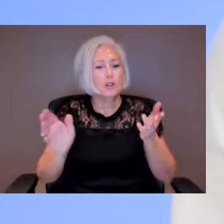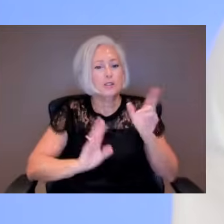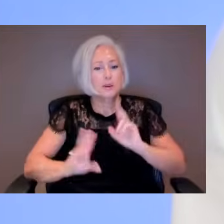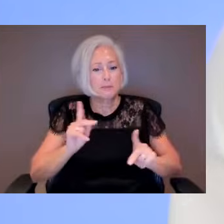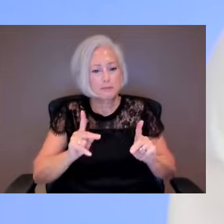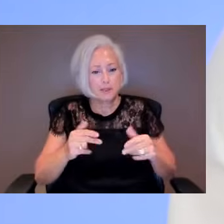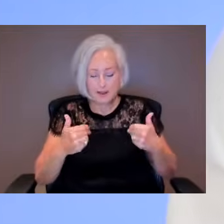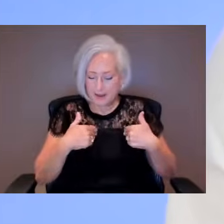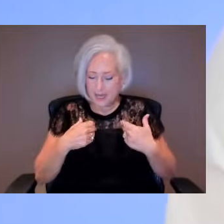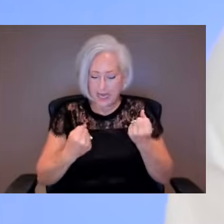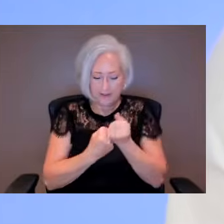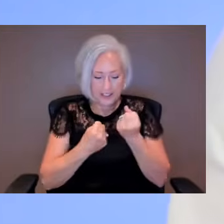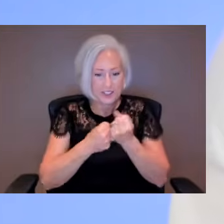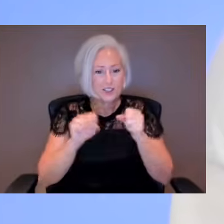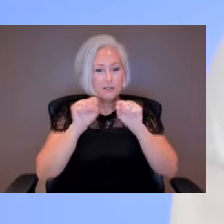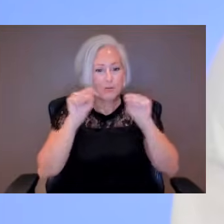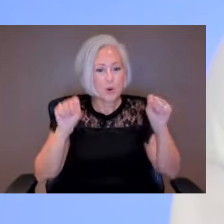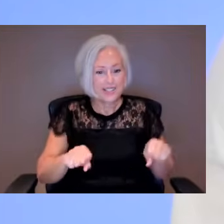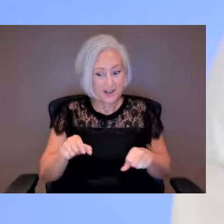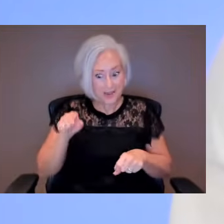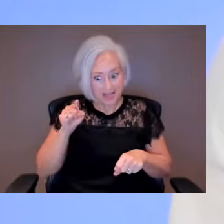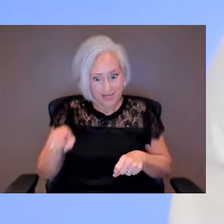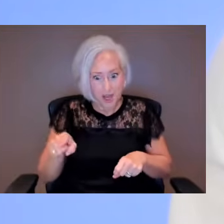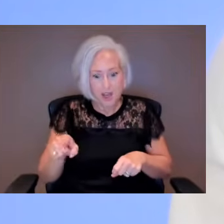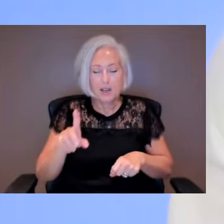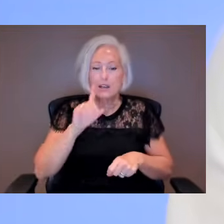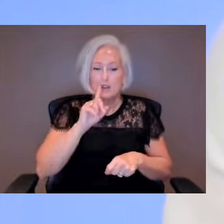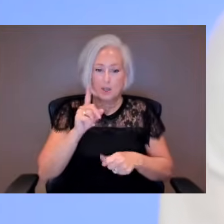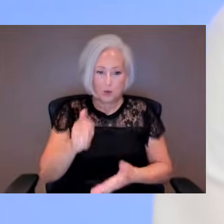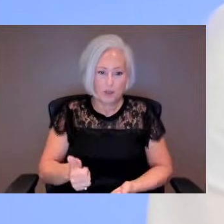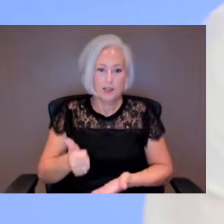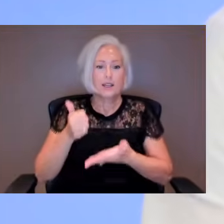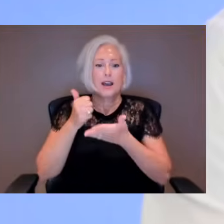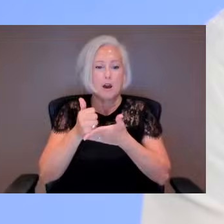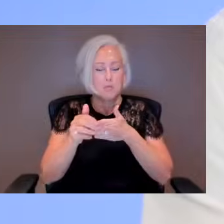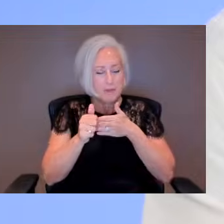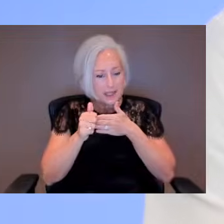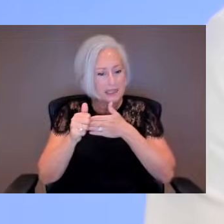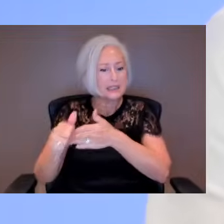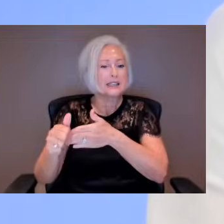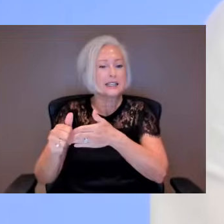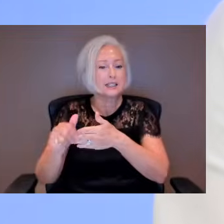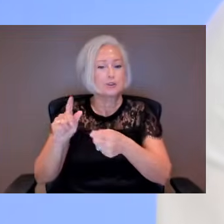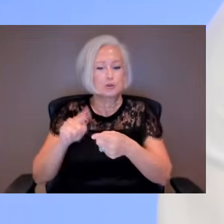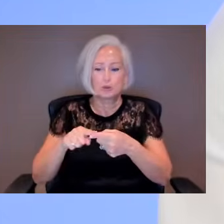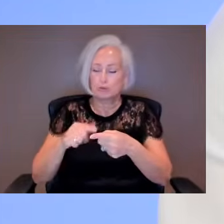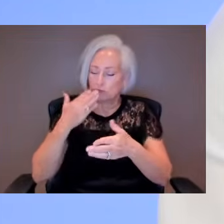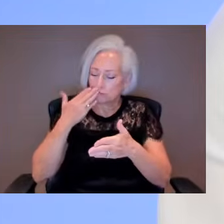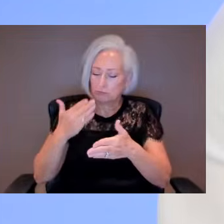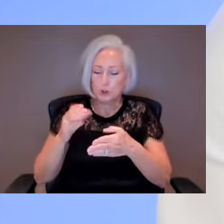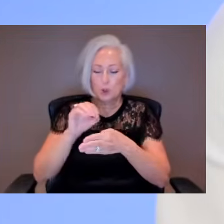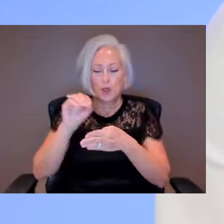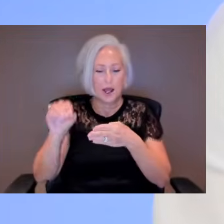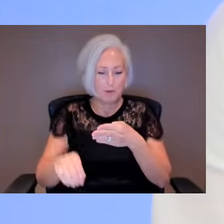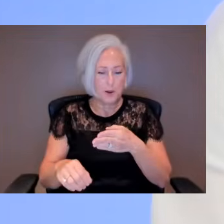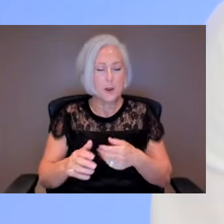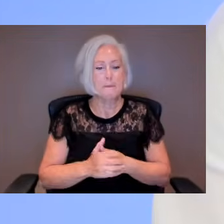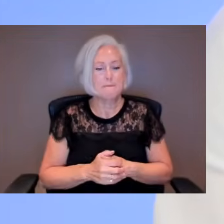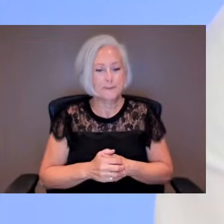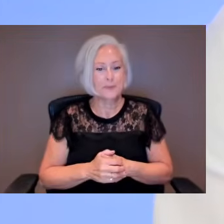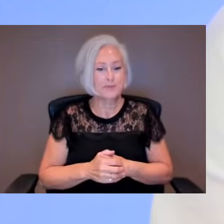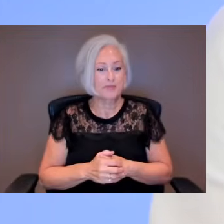think that is really, really huge for patients and oftentimes leads to really good outcomes. And